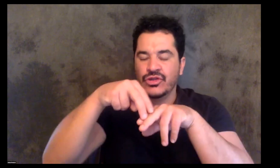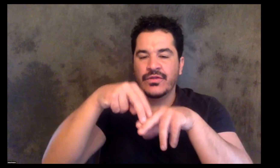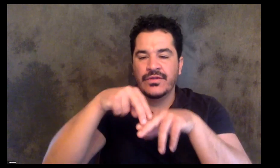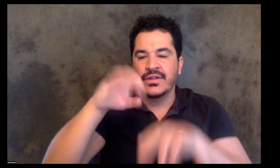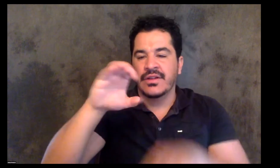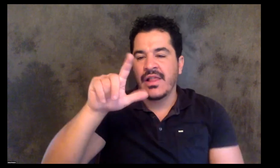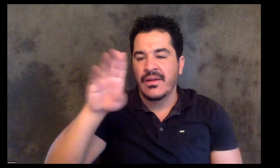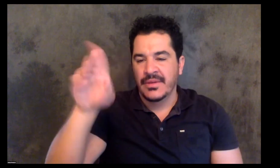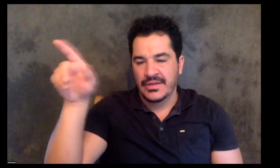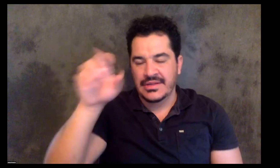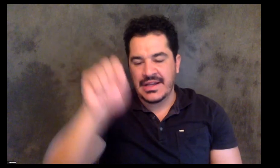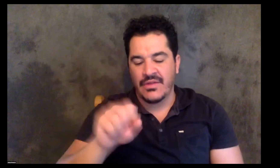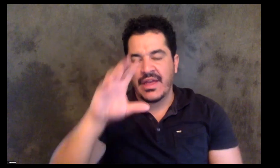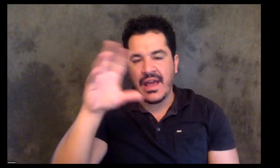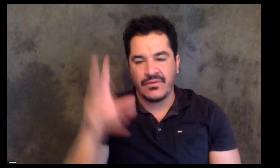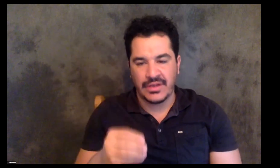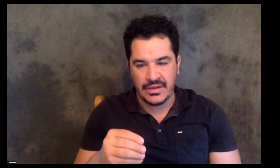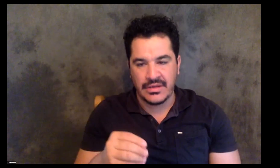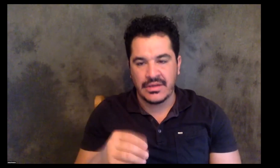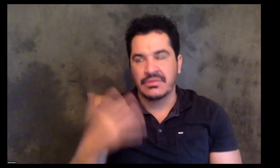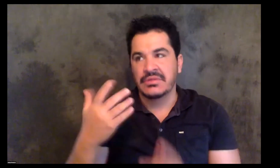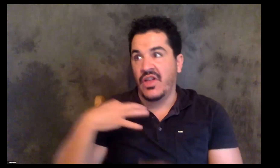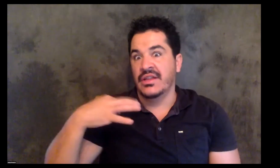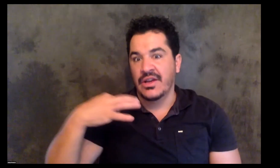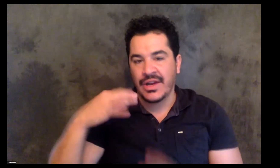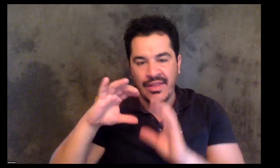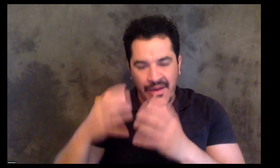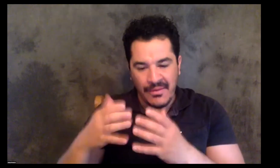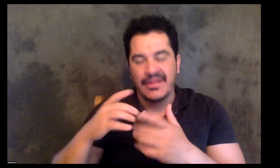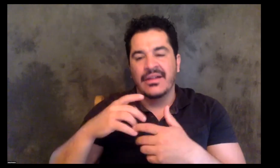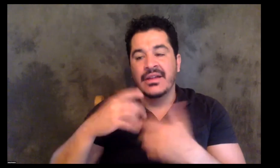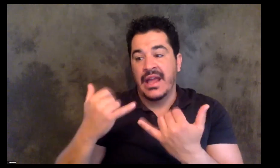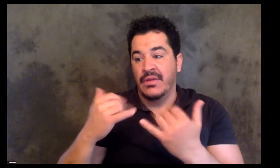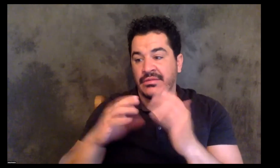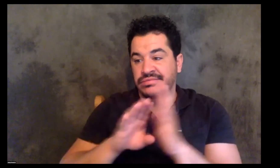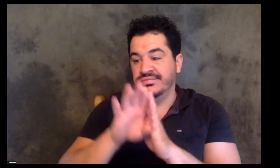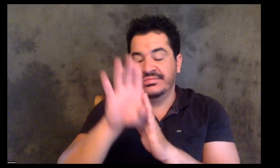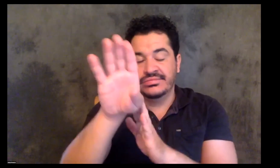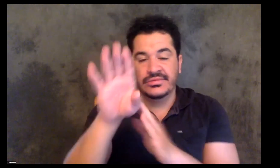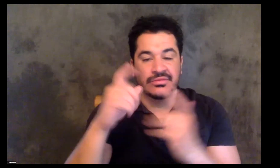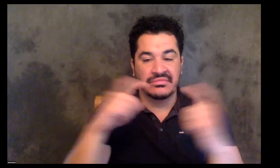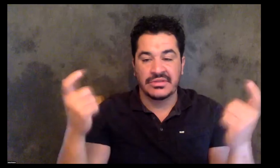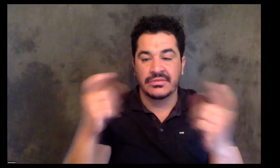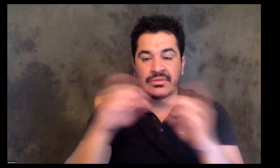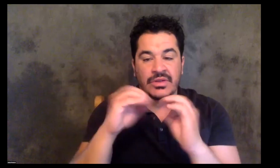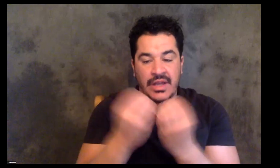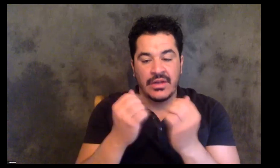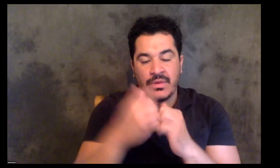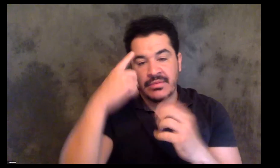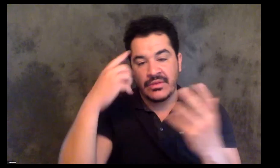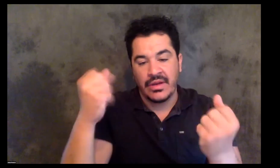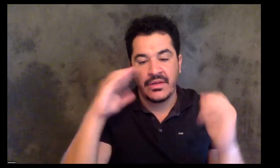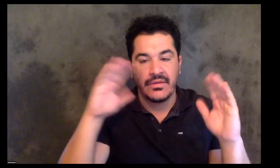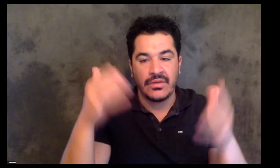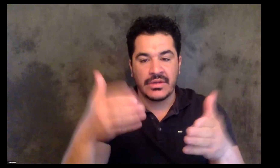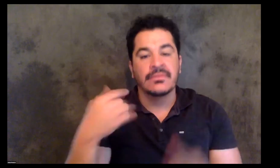of mental health organization with an international focus. So briefly to start with, like I say, Waves for Change started as